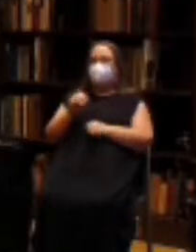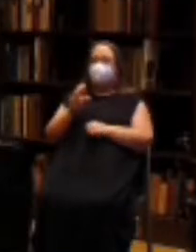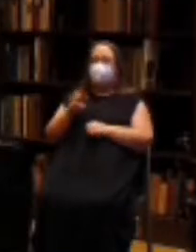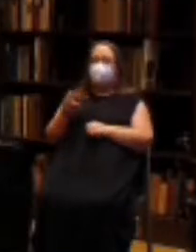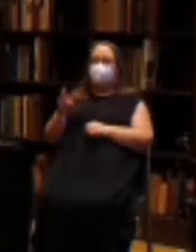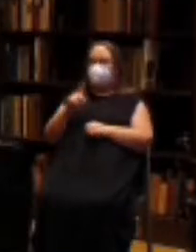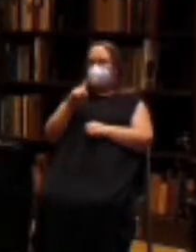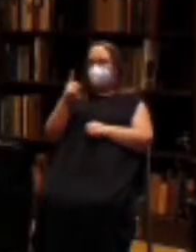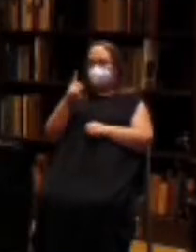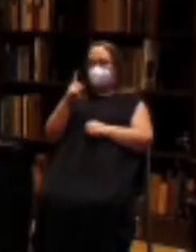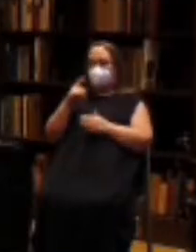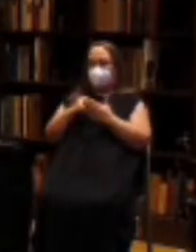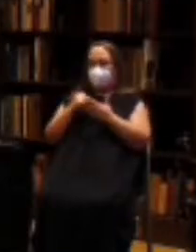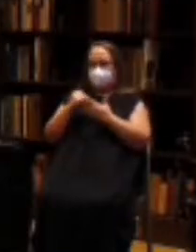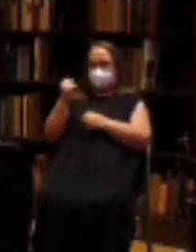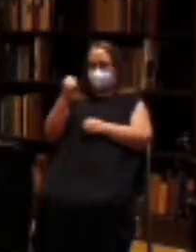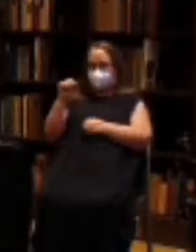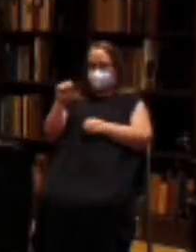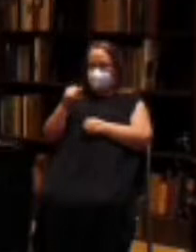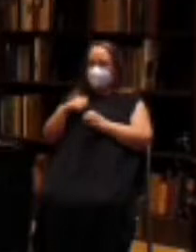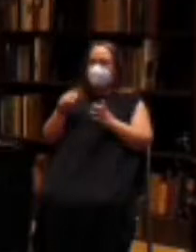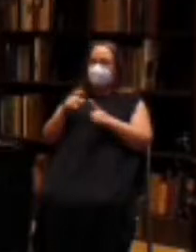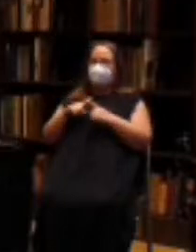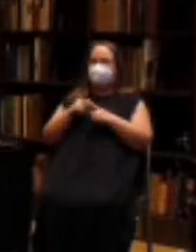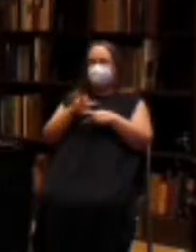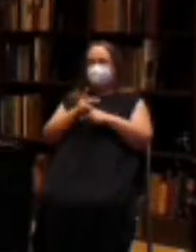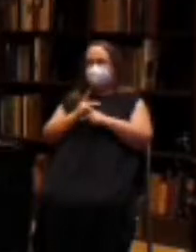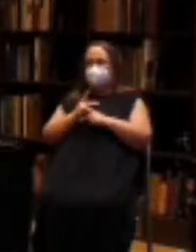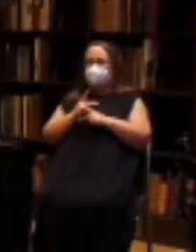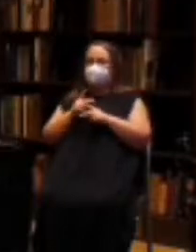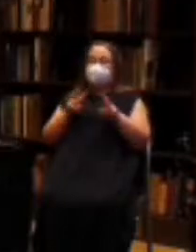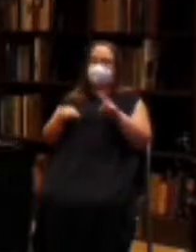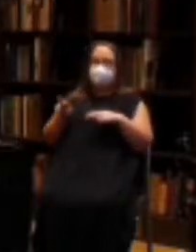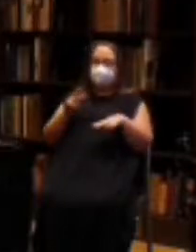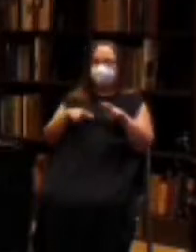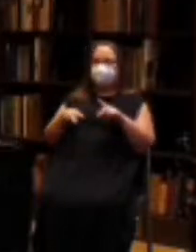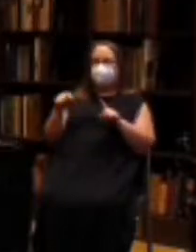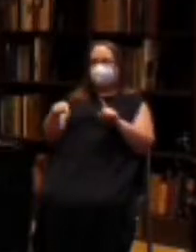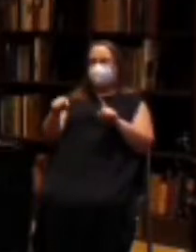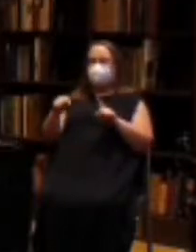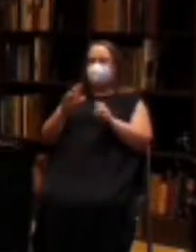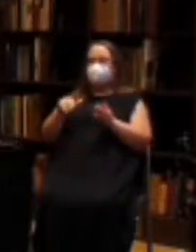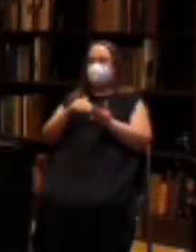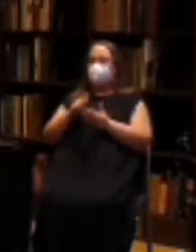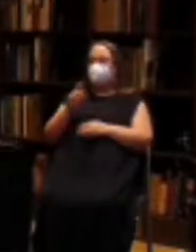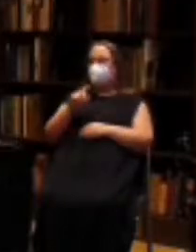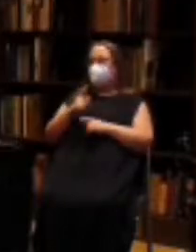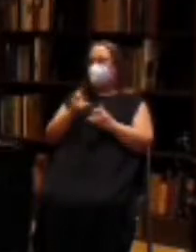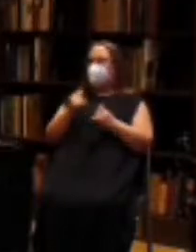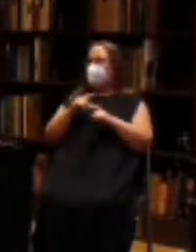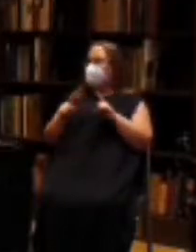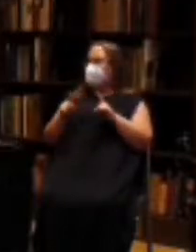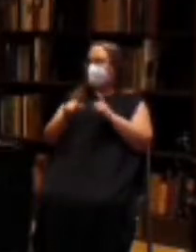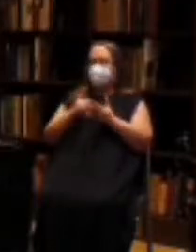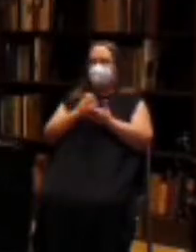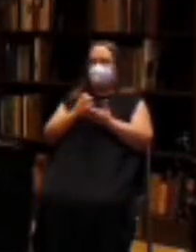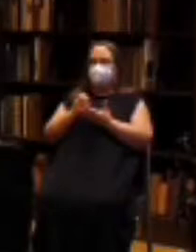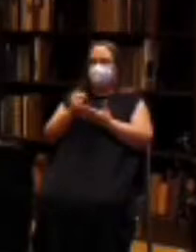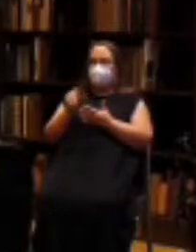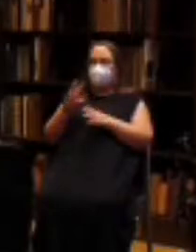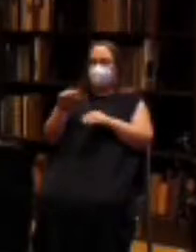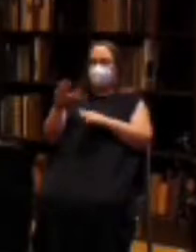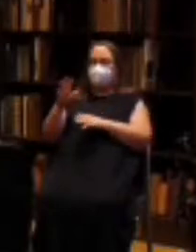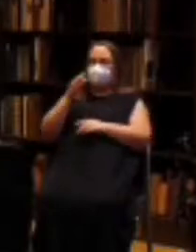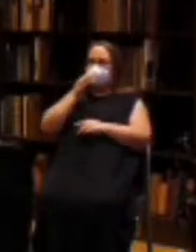Arts Activism, which I encourage you all to check out. As he said, it's down in Central Hall right now, but won't be there for much